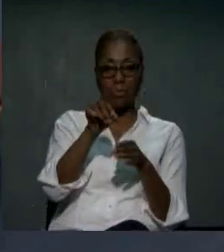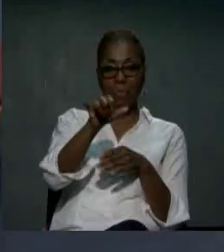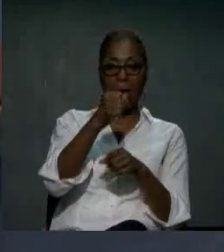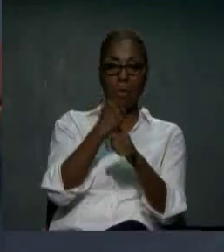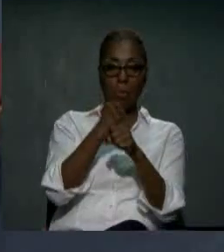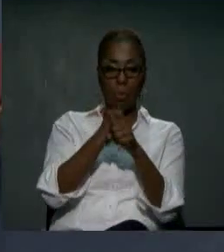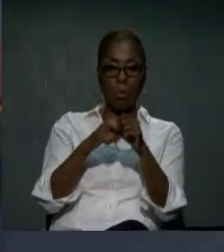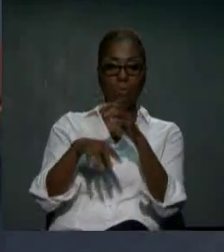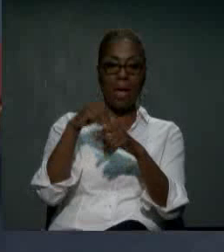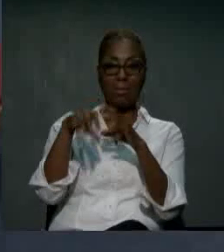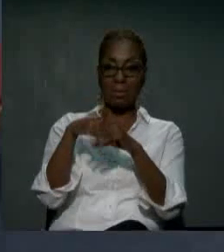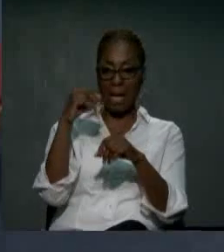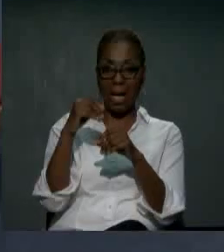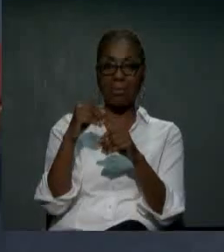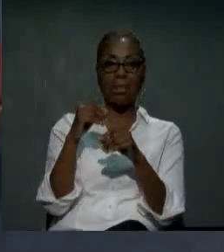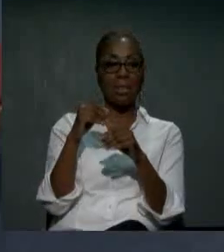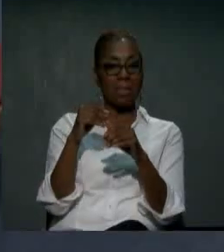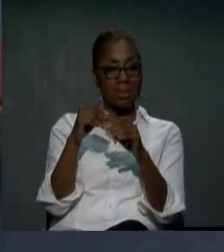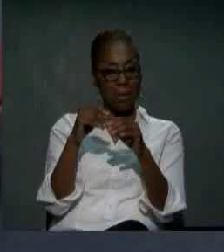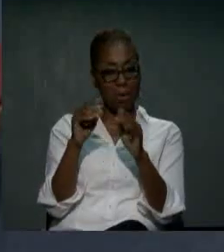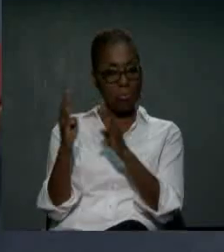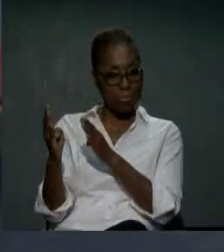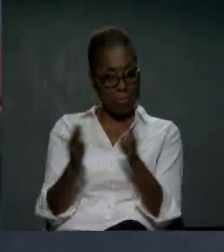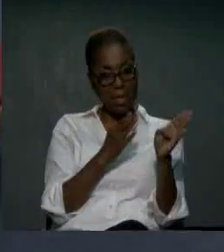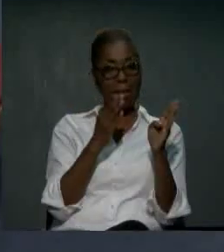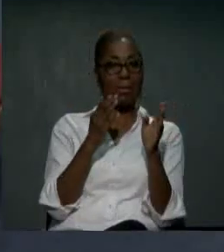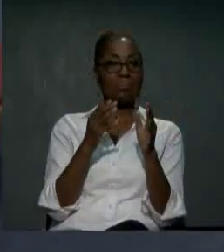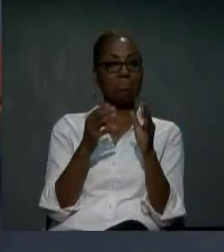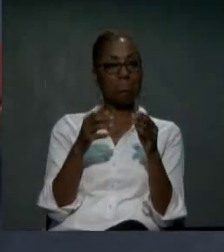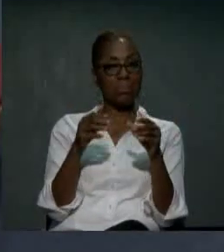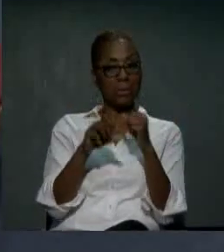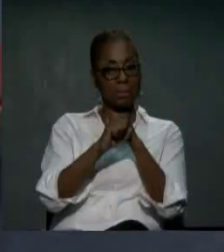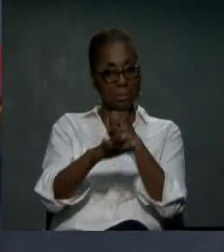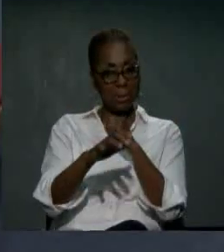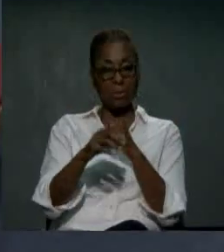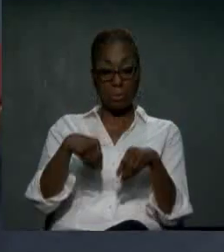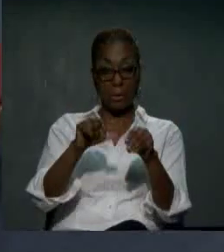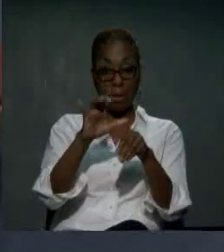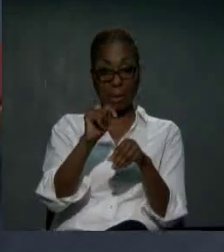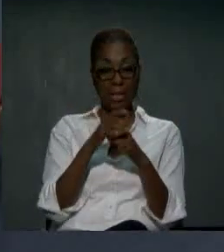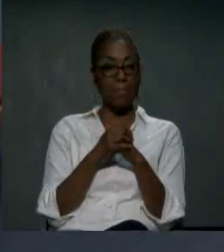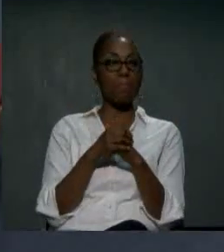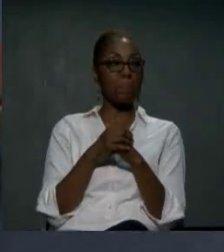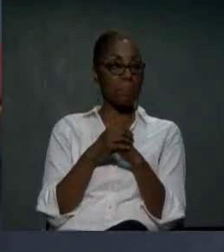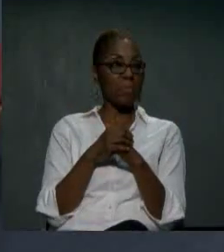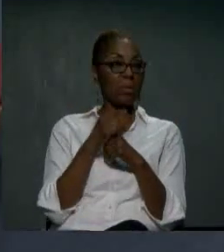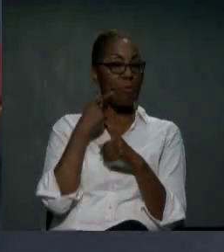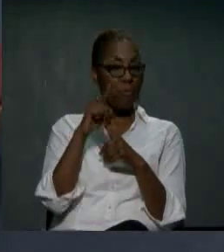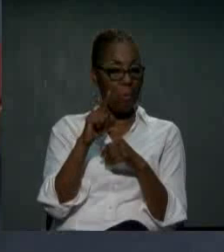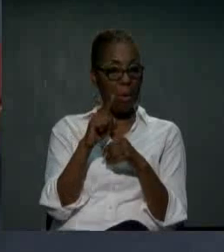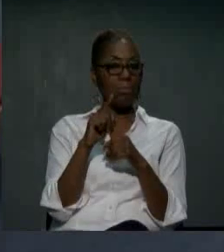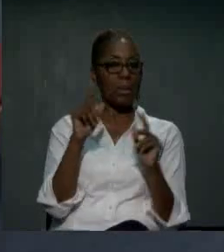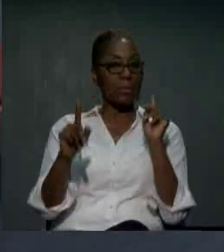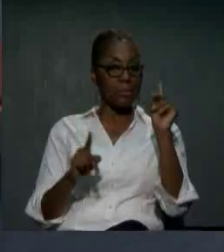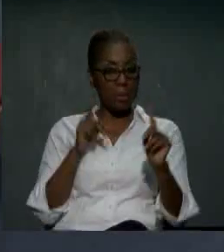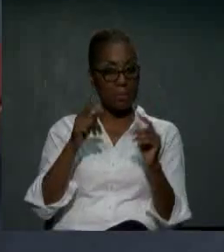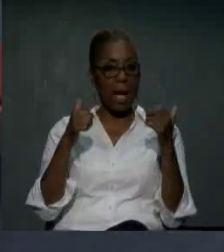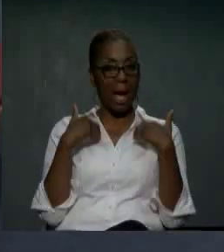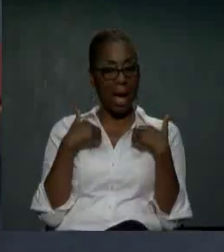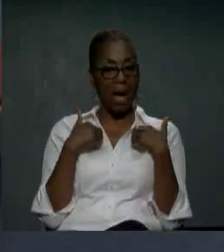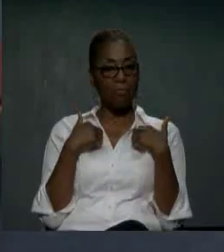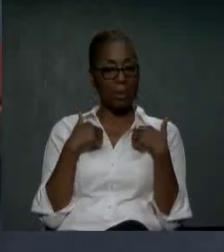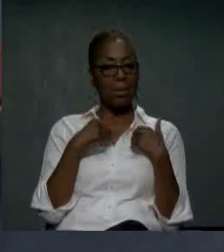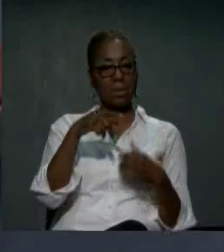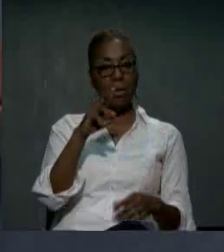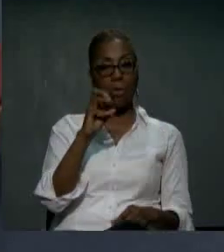the outside, get it all fixed up, get them nice and marketable. It's in his favor, and it's in the favor of the public to have a little room for